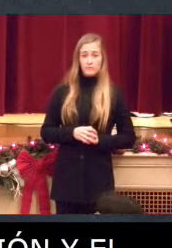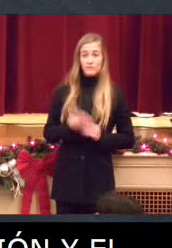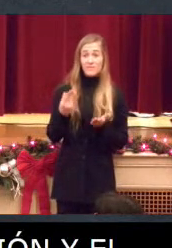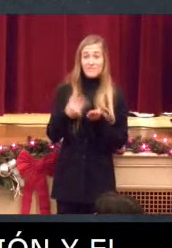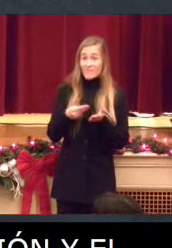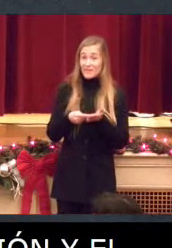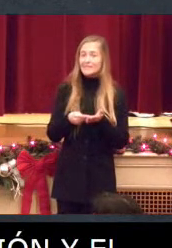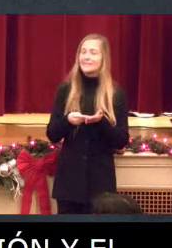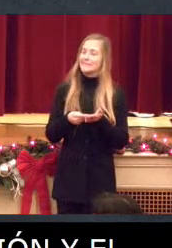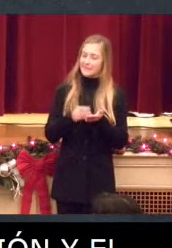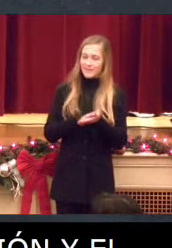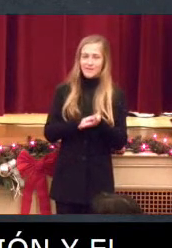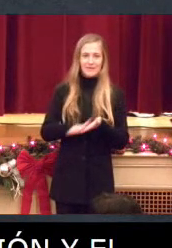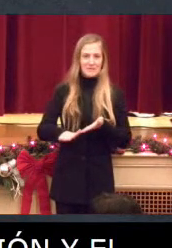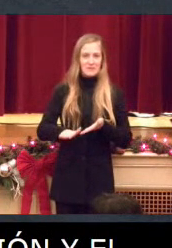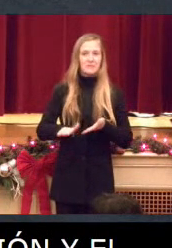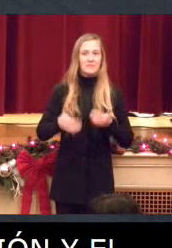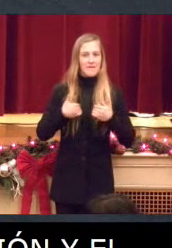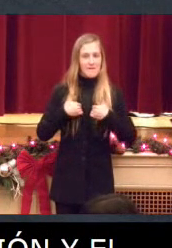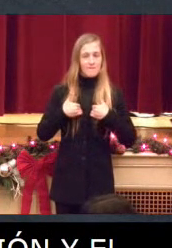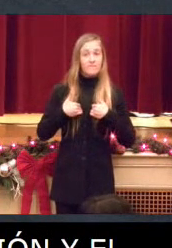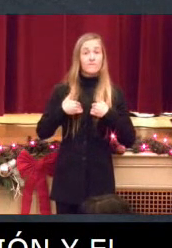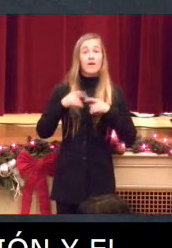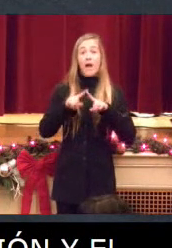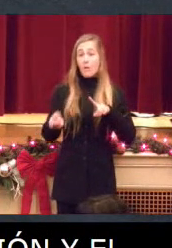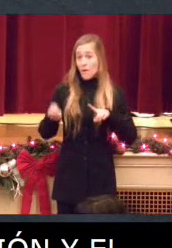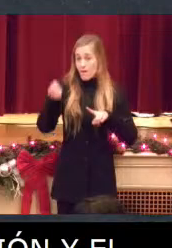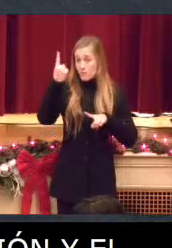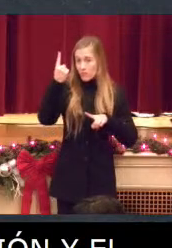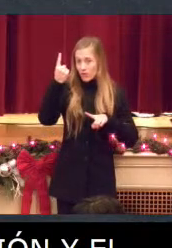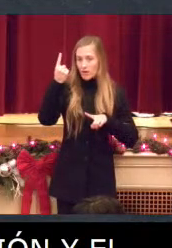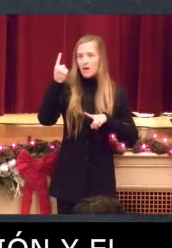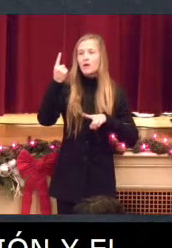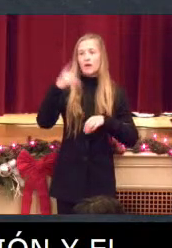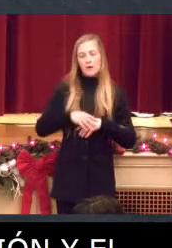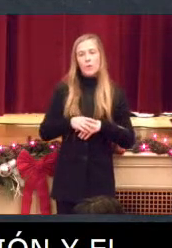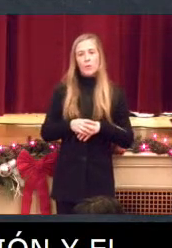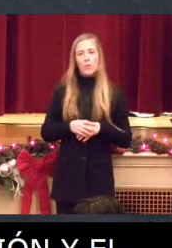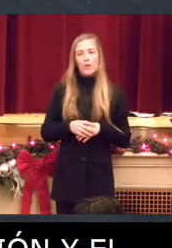nice to have. However, knowing that